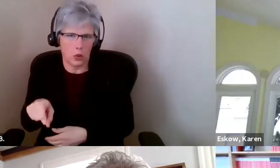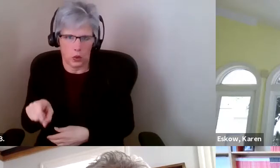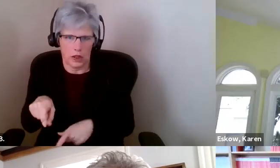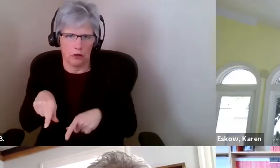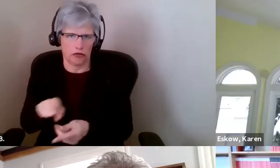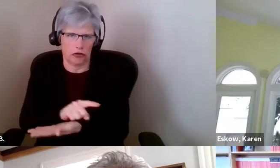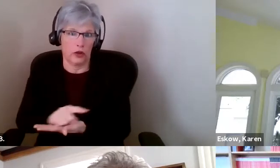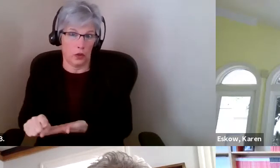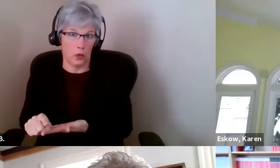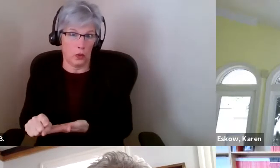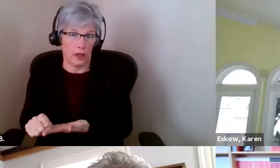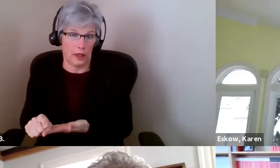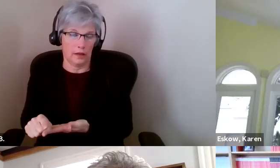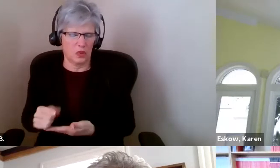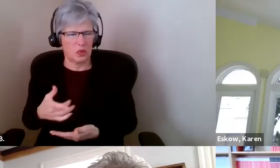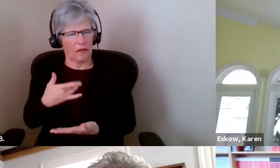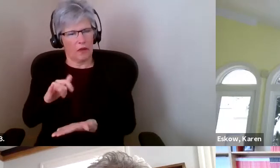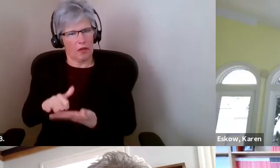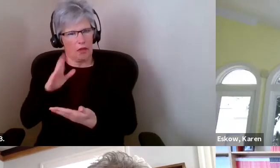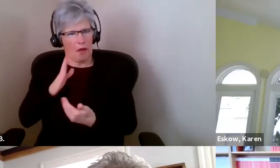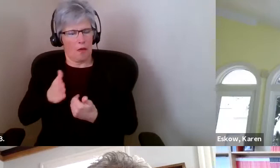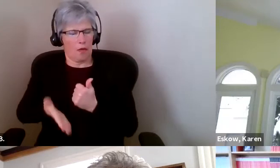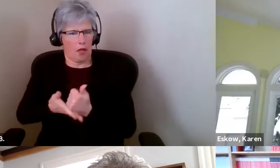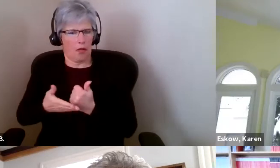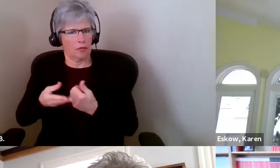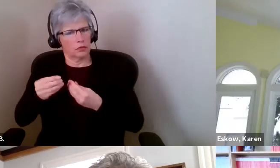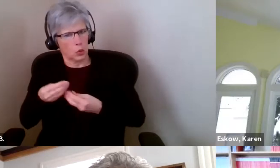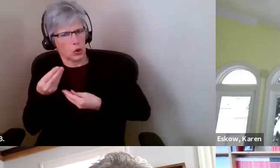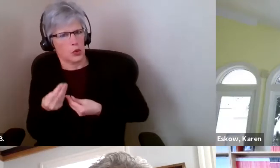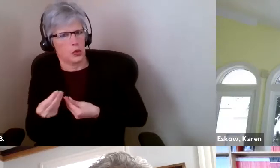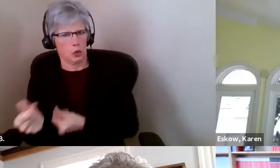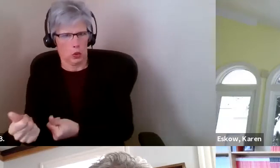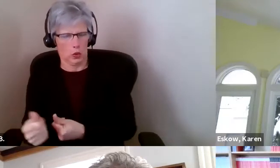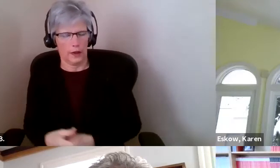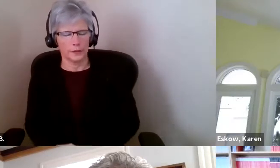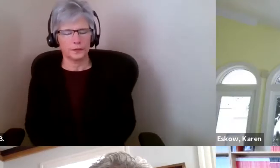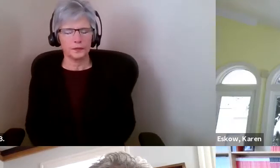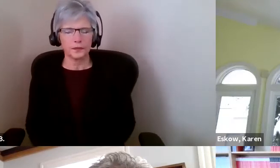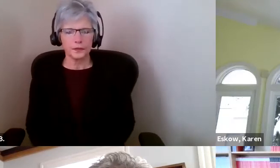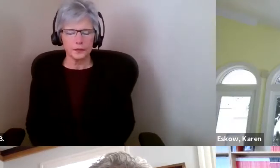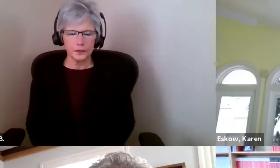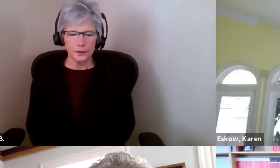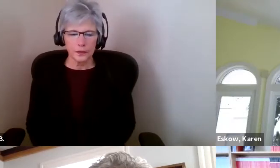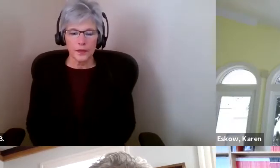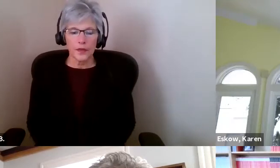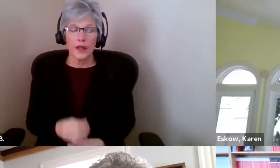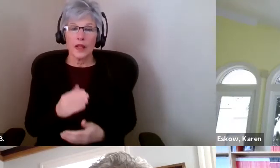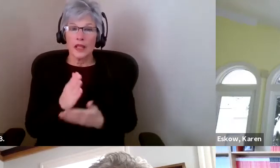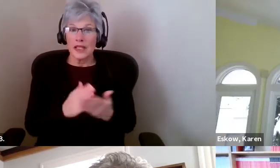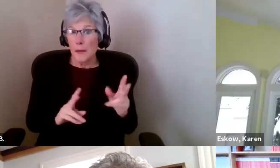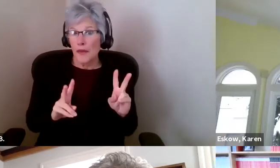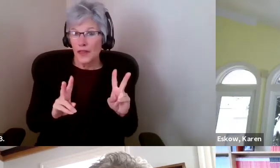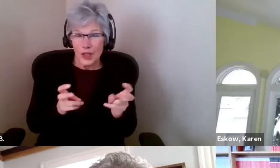which I think would make things go much better. We'll face some of the same sets of issues as we faced when we were planning to open up in the